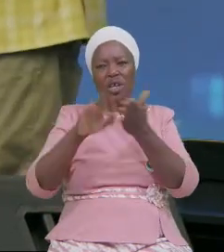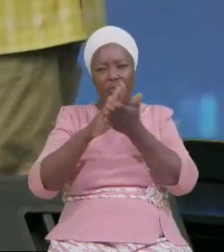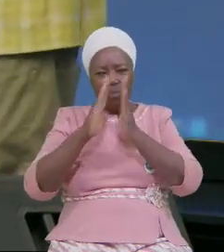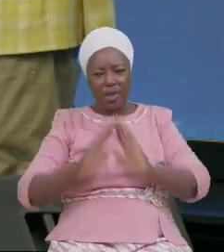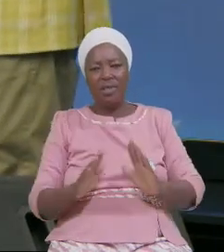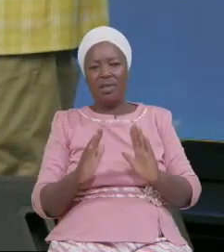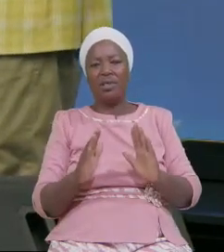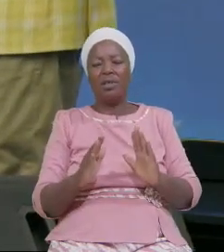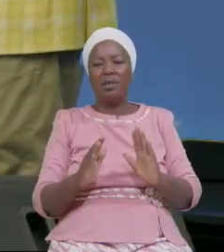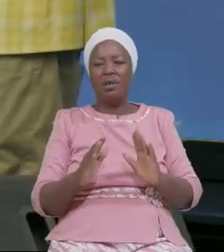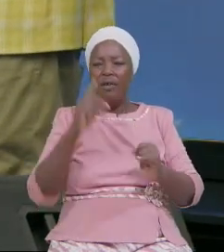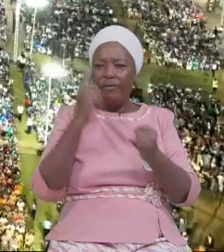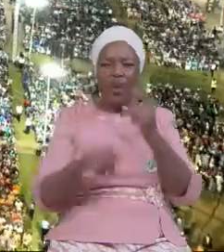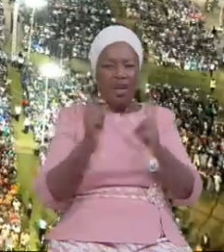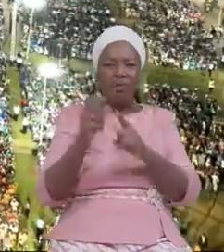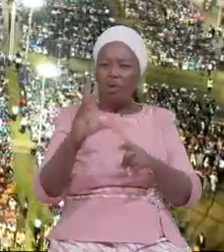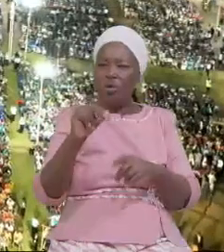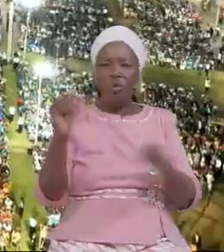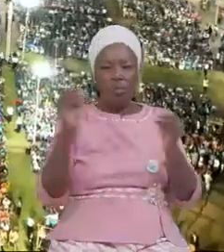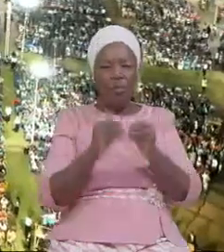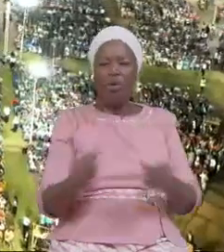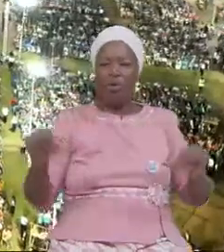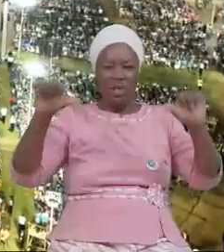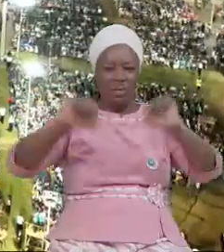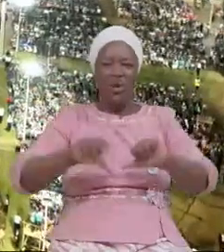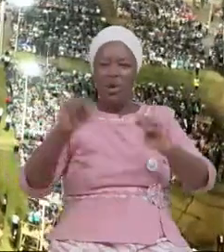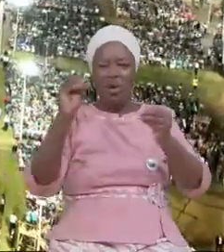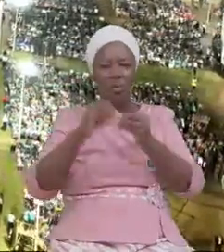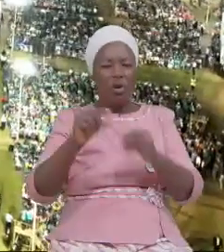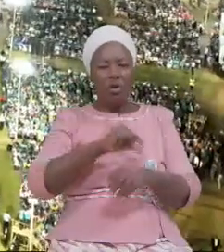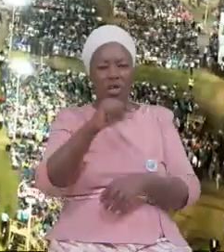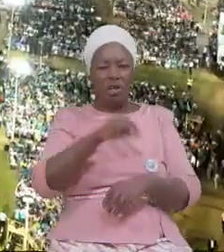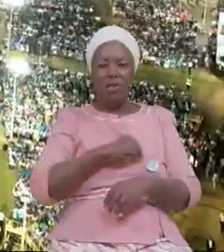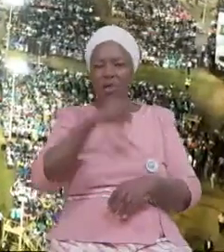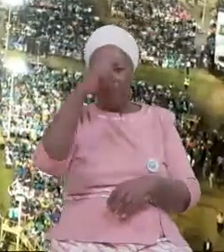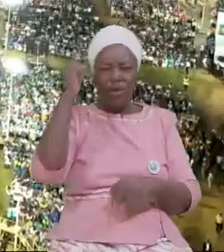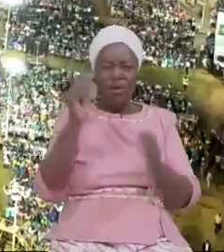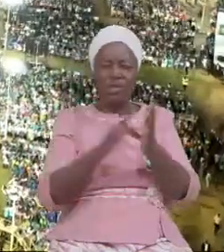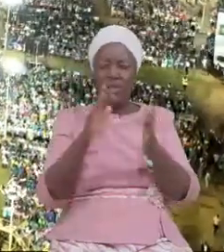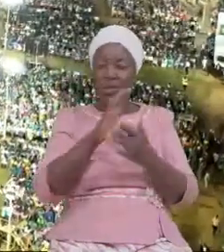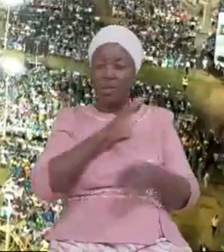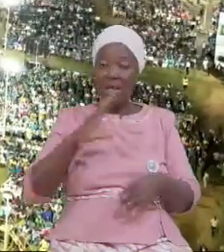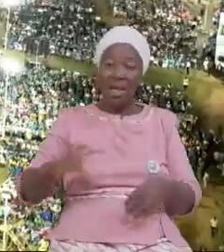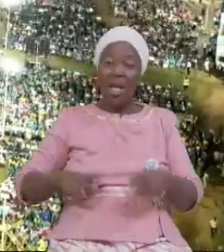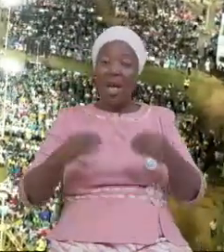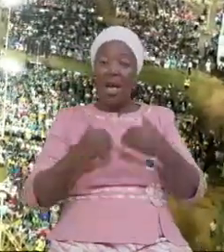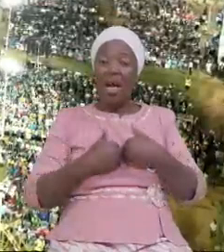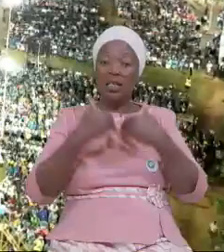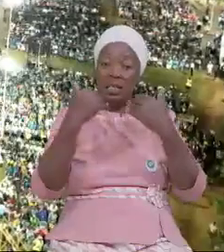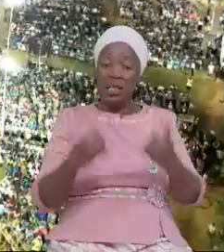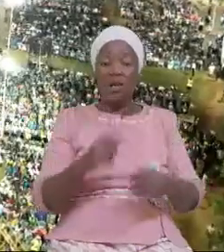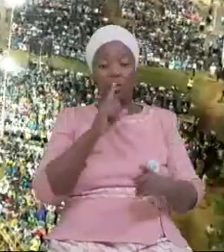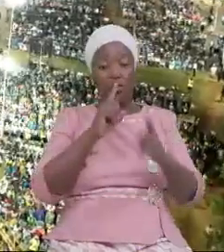word. No more condemnation. No more guilt, because Jesus Christ has spoken. When